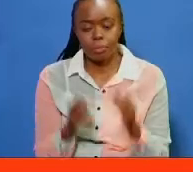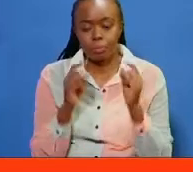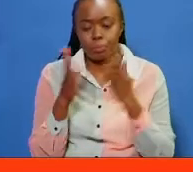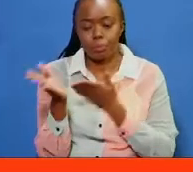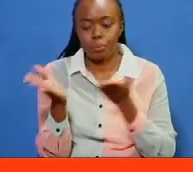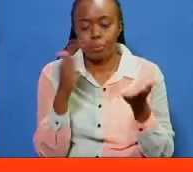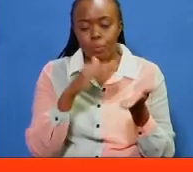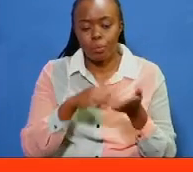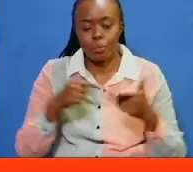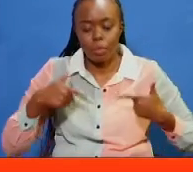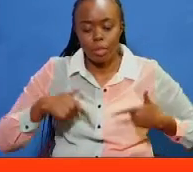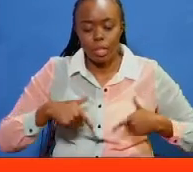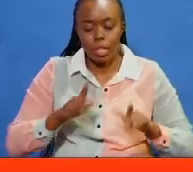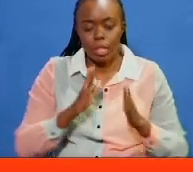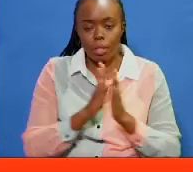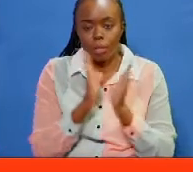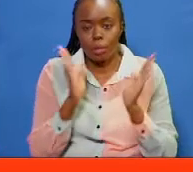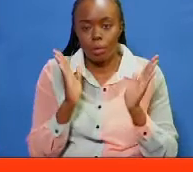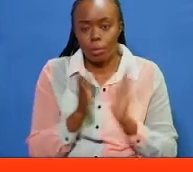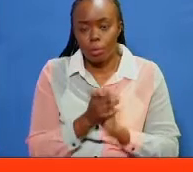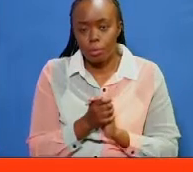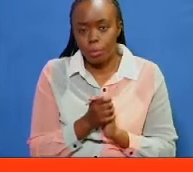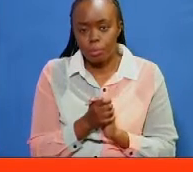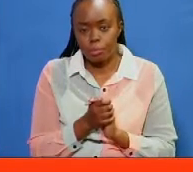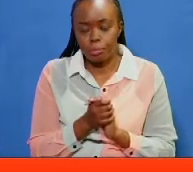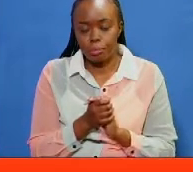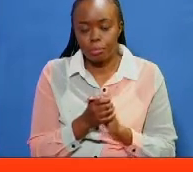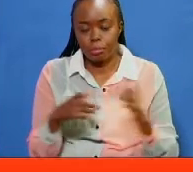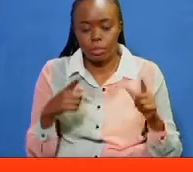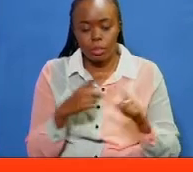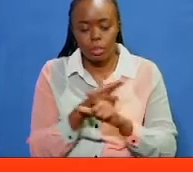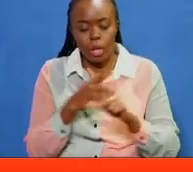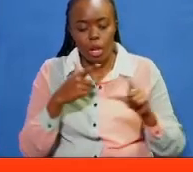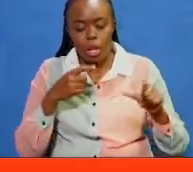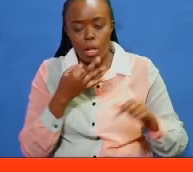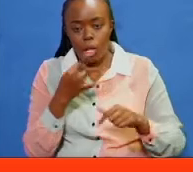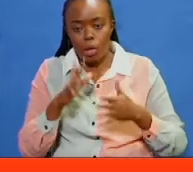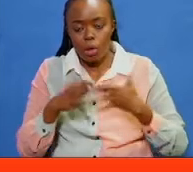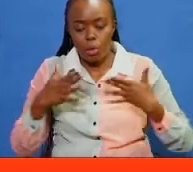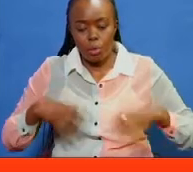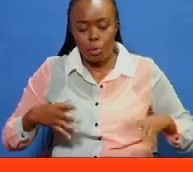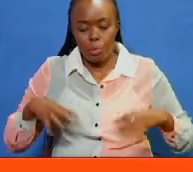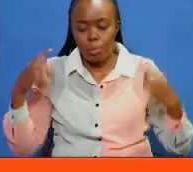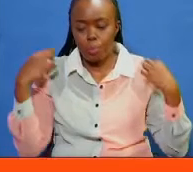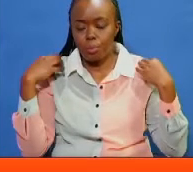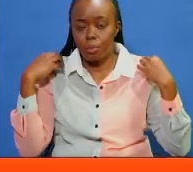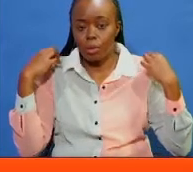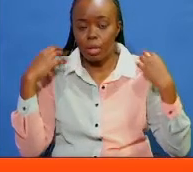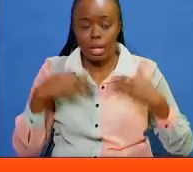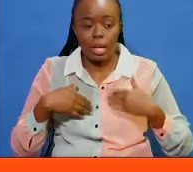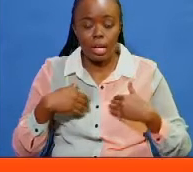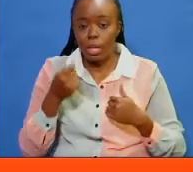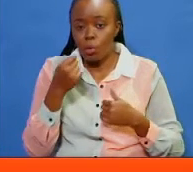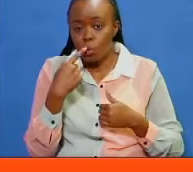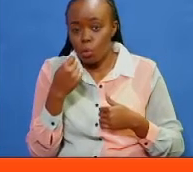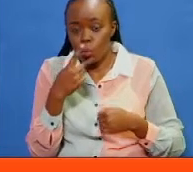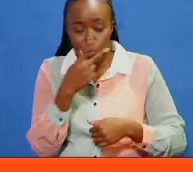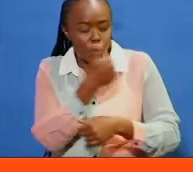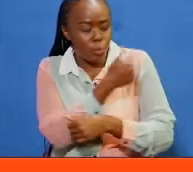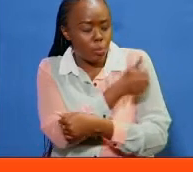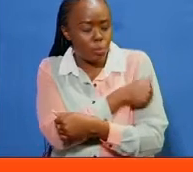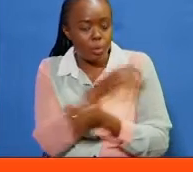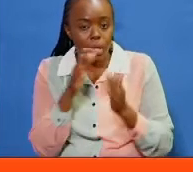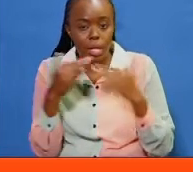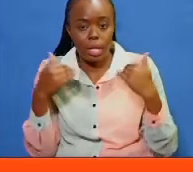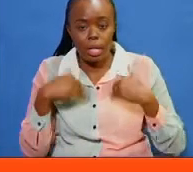Welcome back. Let's update you more. Long queues of people volunteering to receive the COVID-19 jab have continued